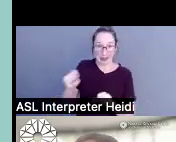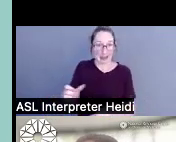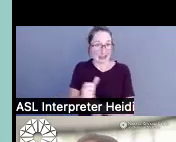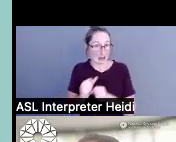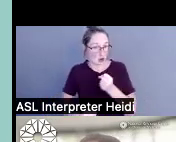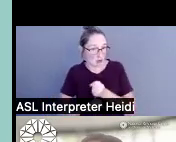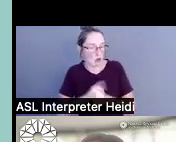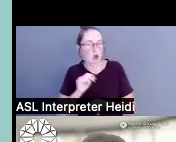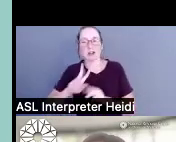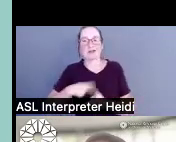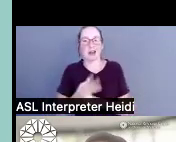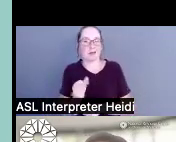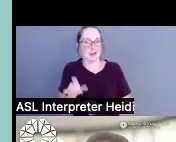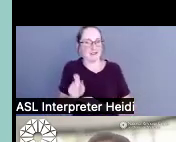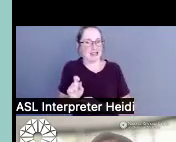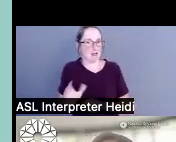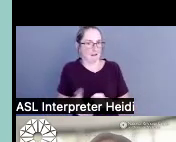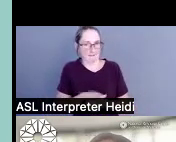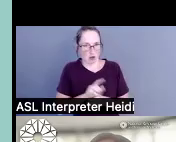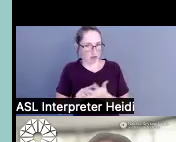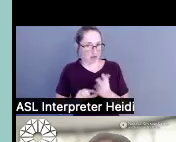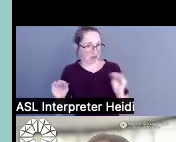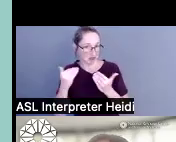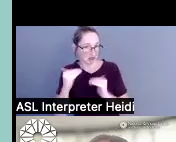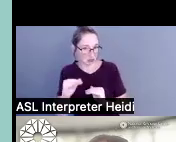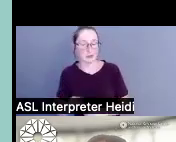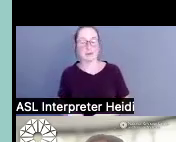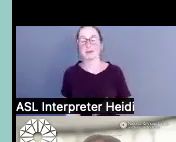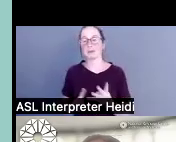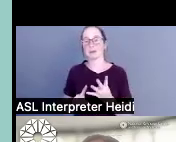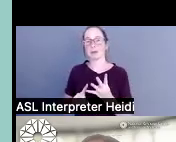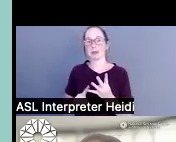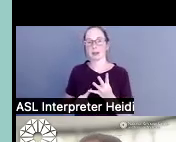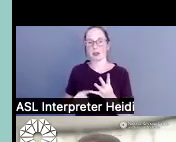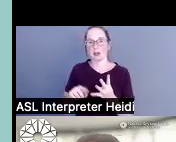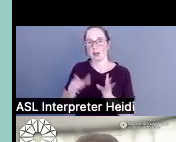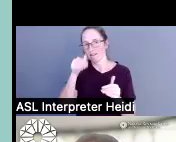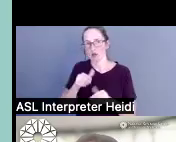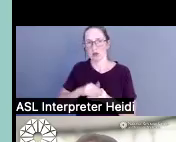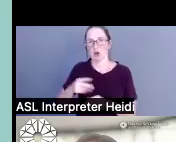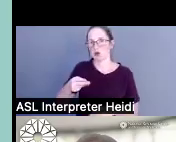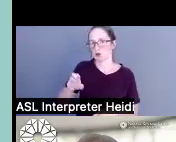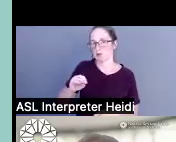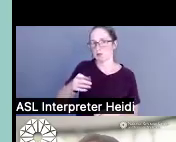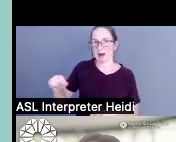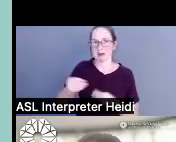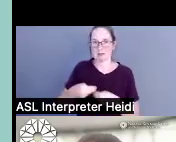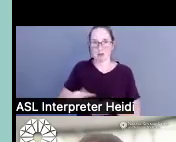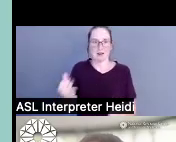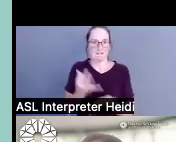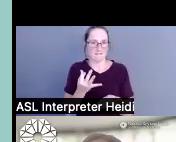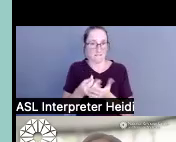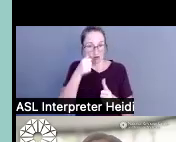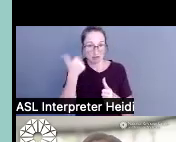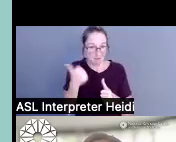support, or the types of needs that are covered. And finally, this focuses on the prompt disbursement of funds because remember,